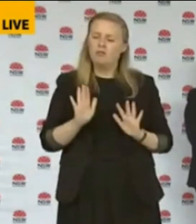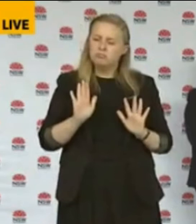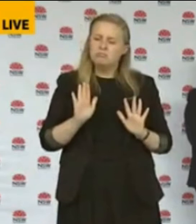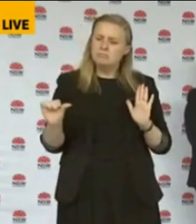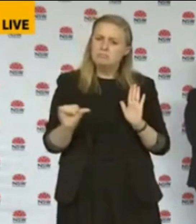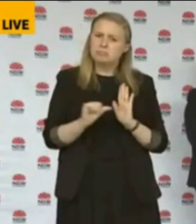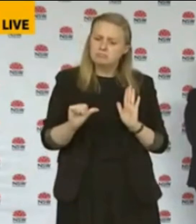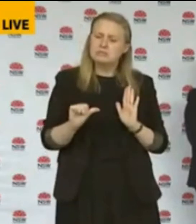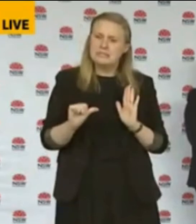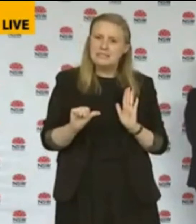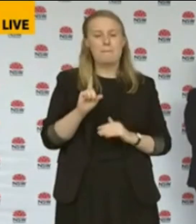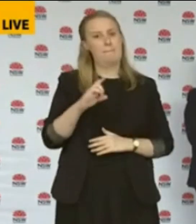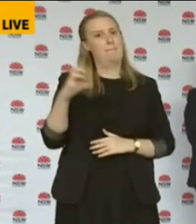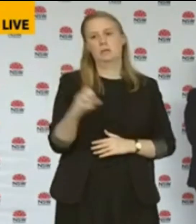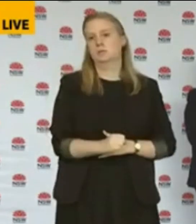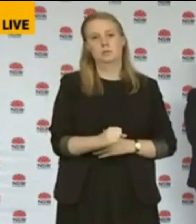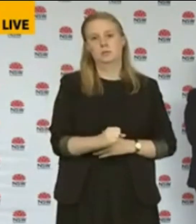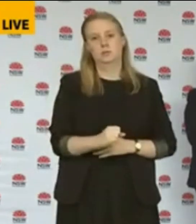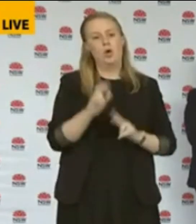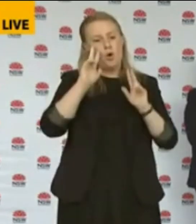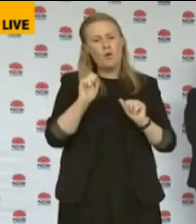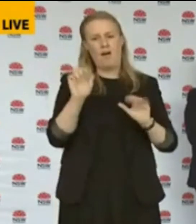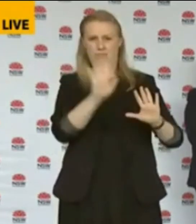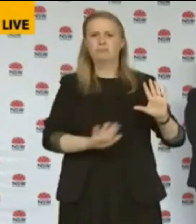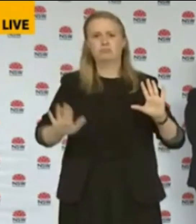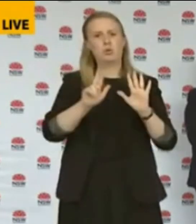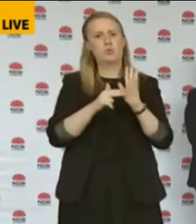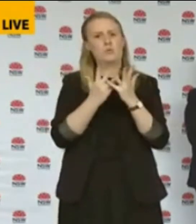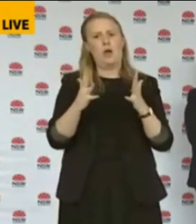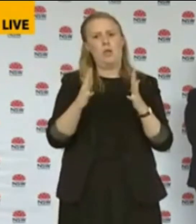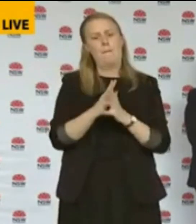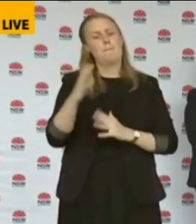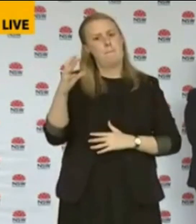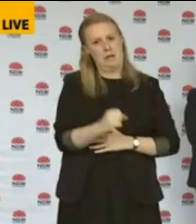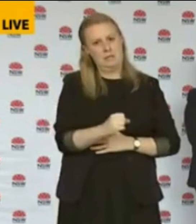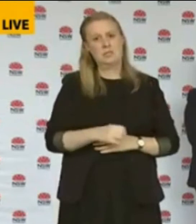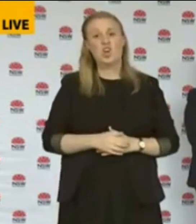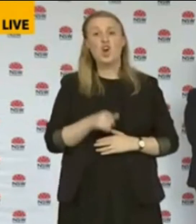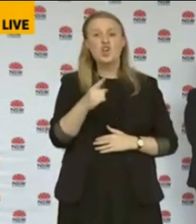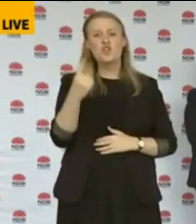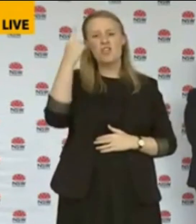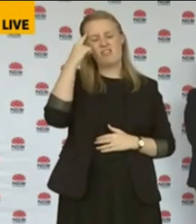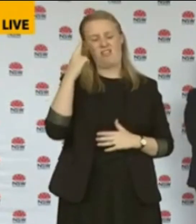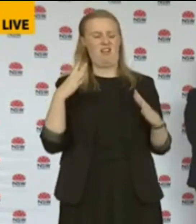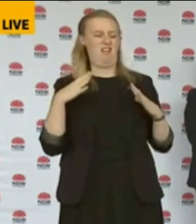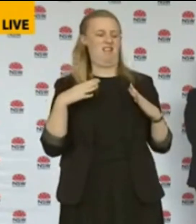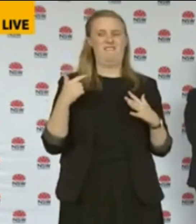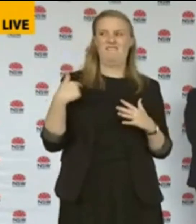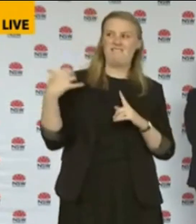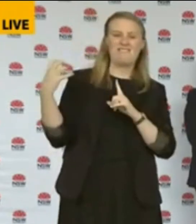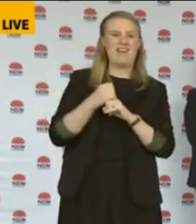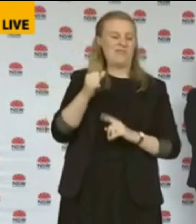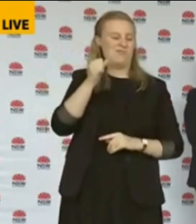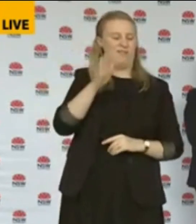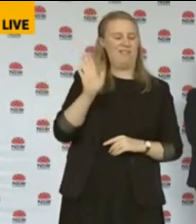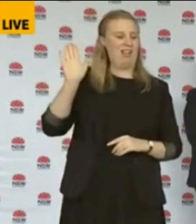get caught. I can assure you that there has been plenty of evidence already of citizens, residents who are willing to speak up